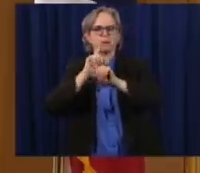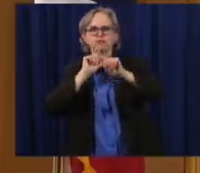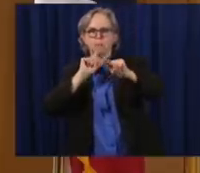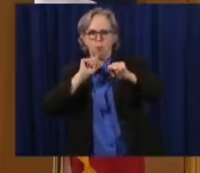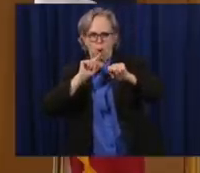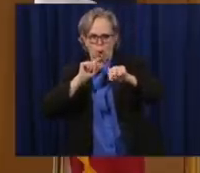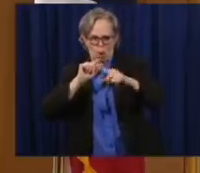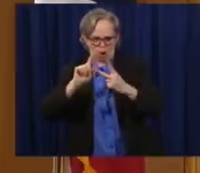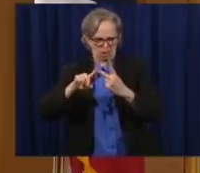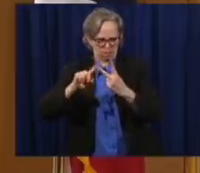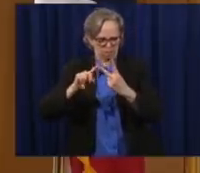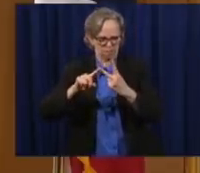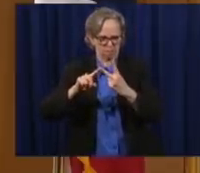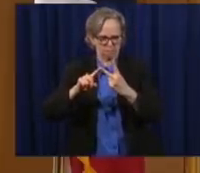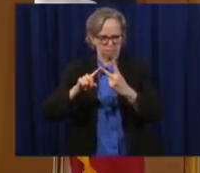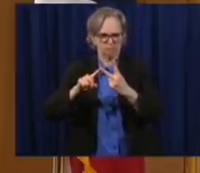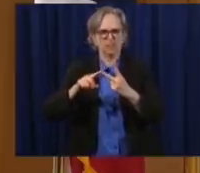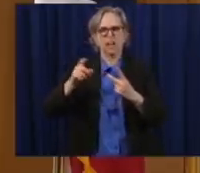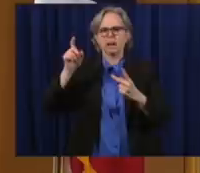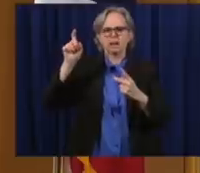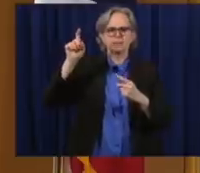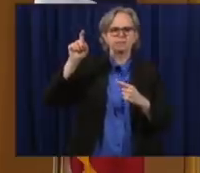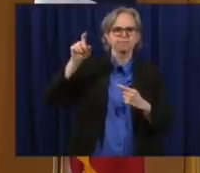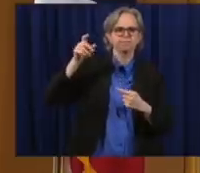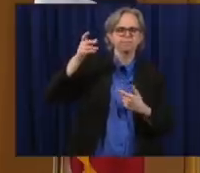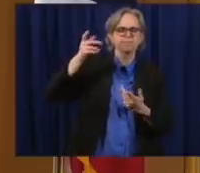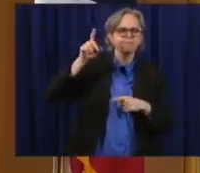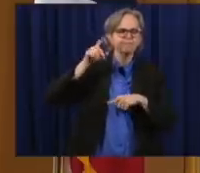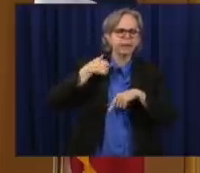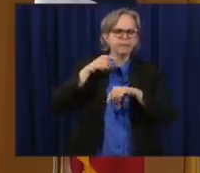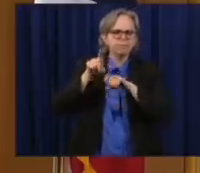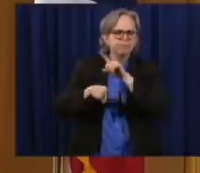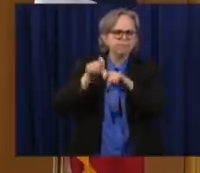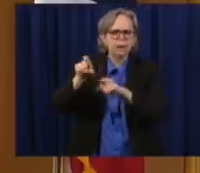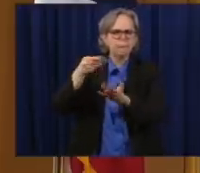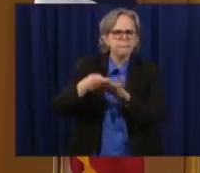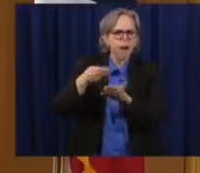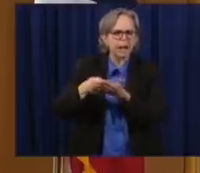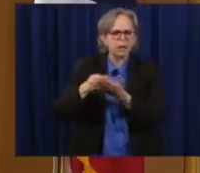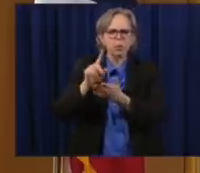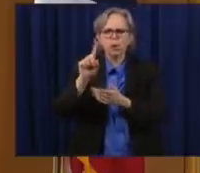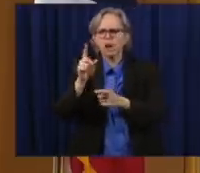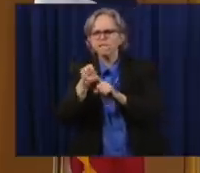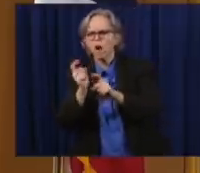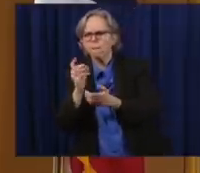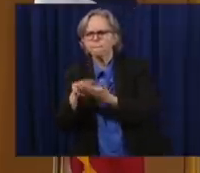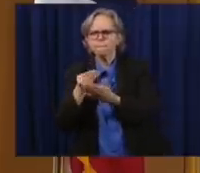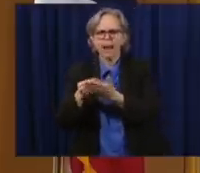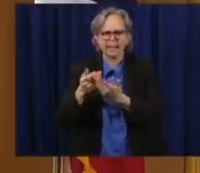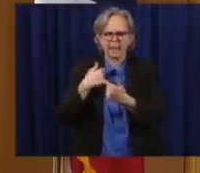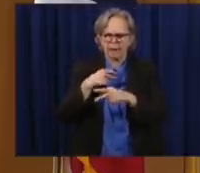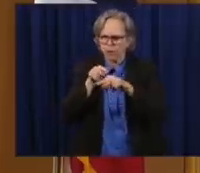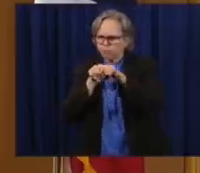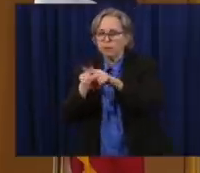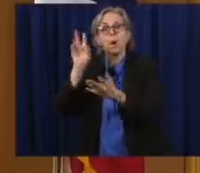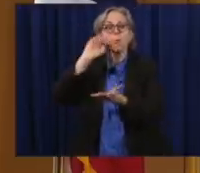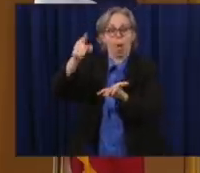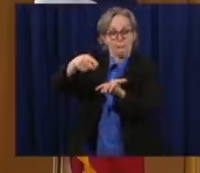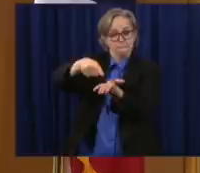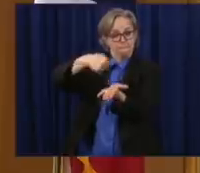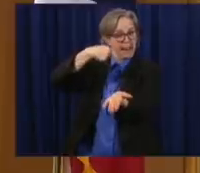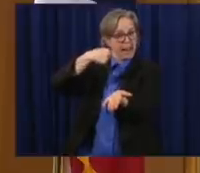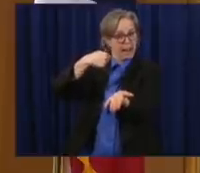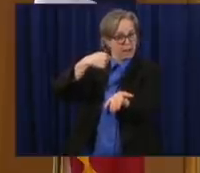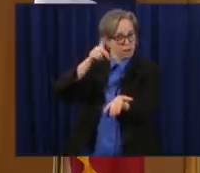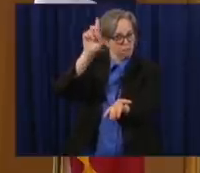debtor's exam about what money he has, where that money is, and there will be an opportunity, we hope,